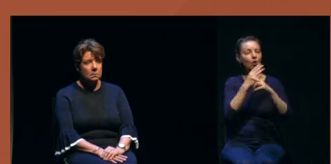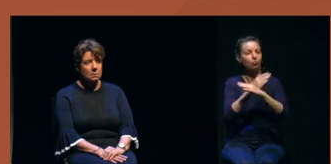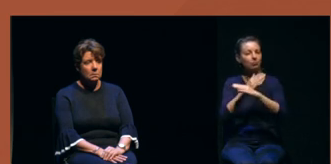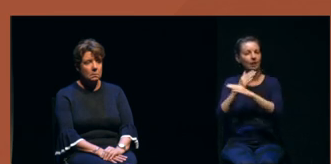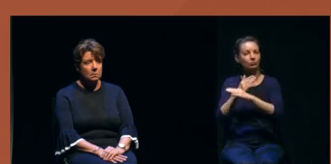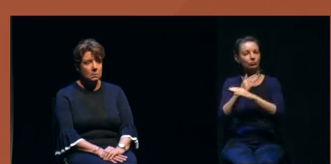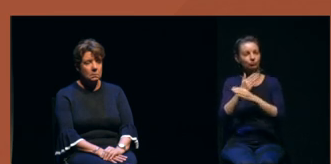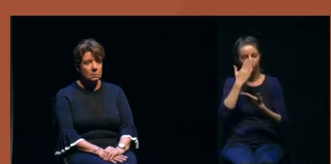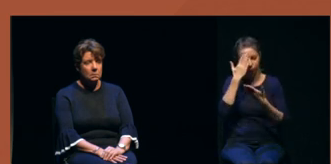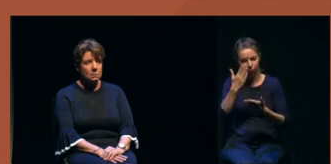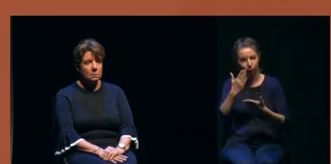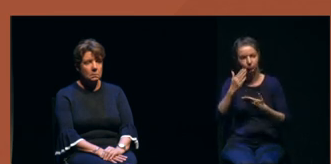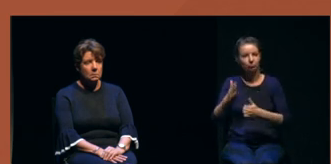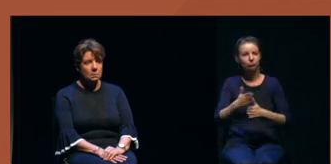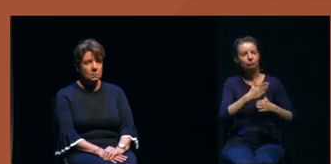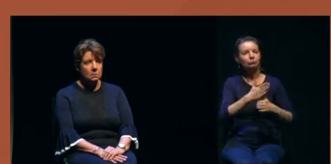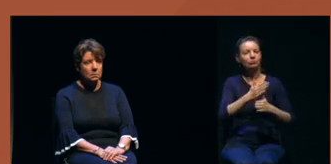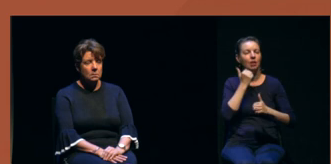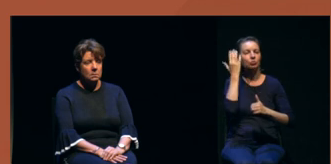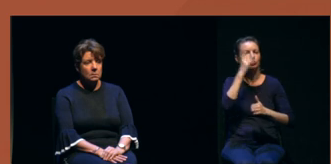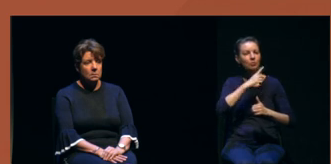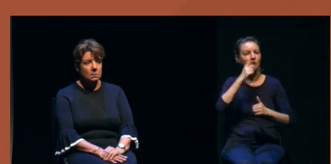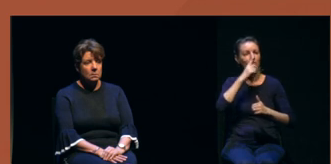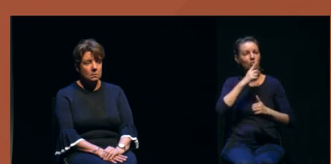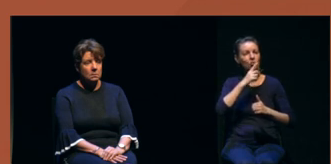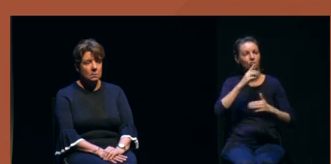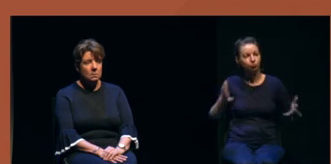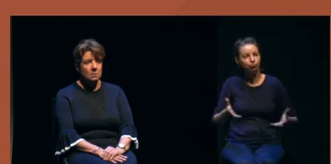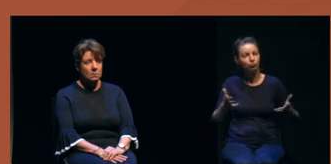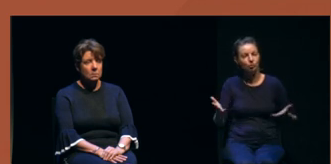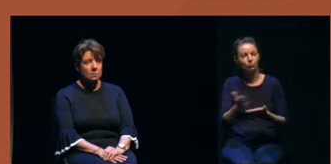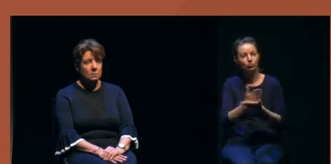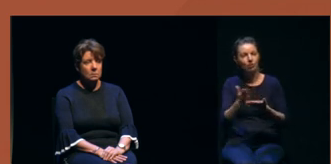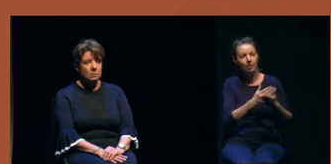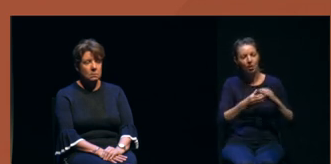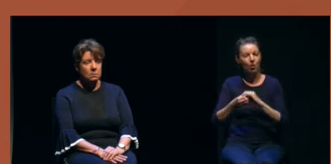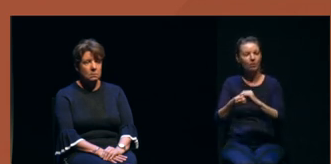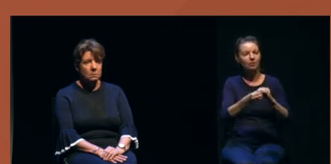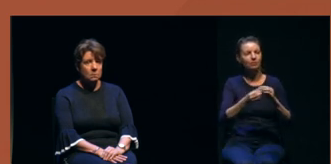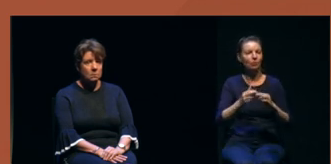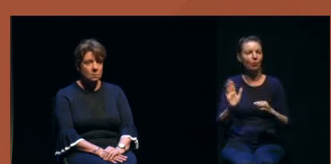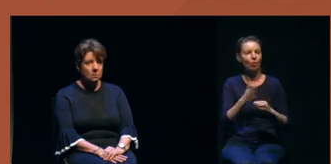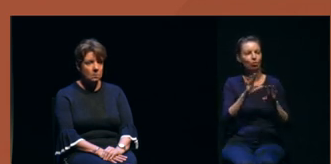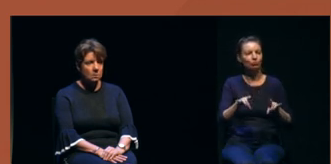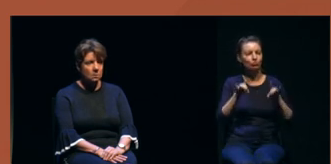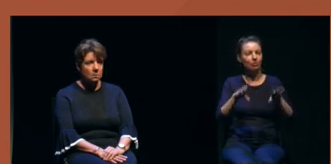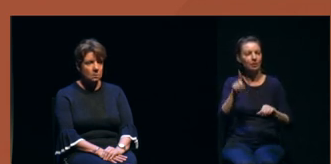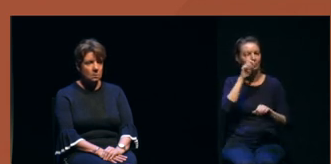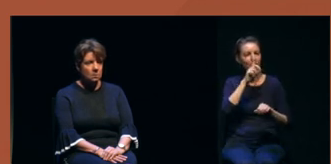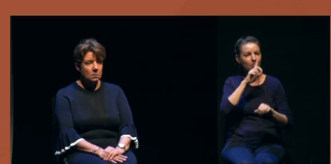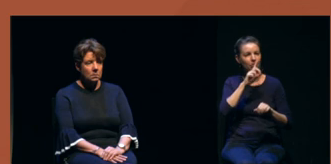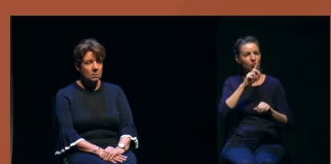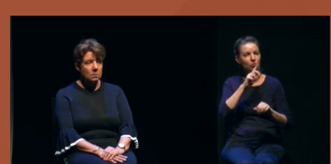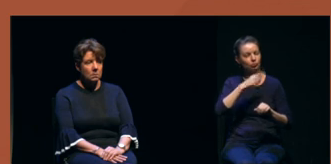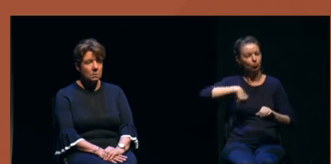by fostering a shared sense of belonging for all Australians. And we pay our deep respects to the